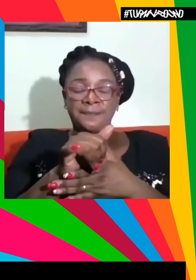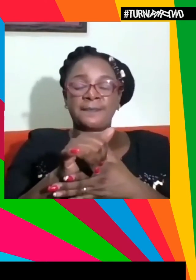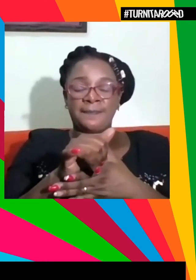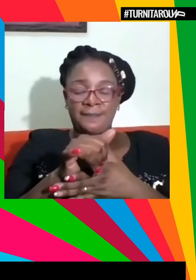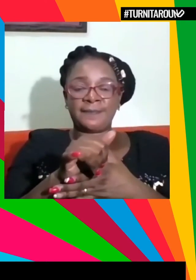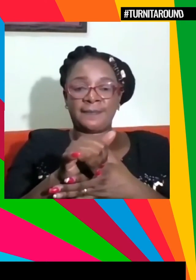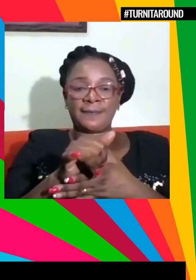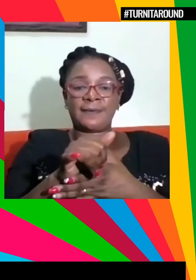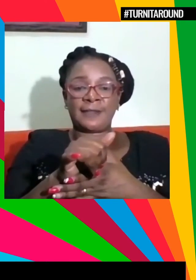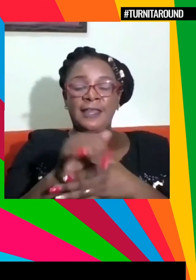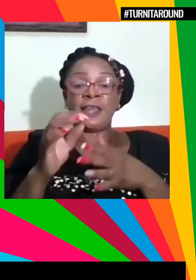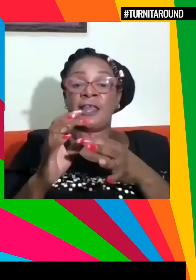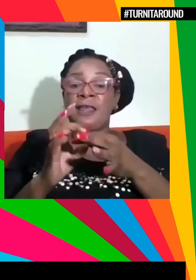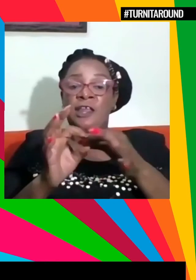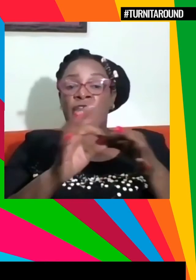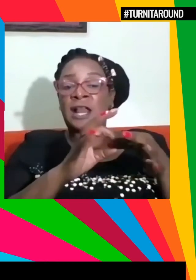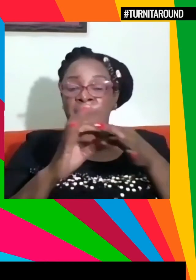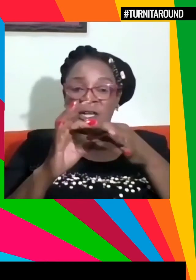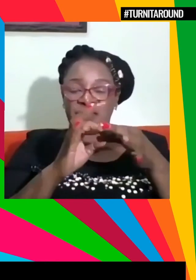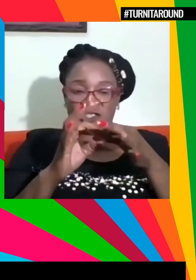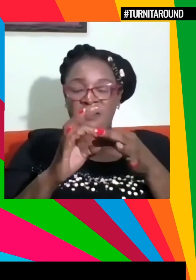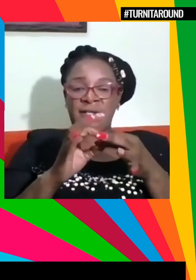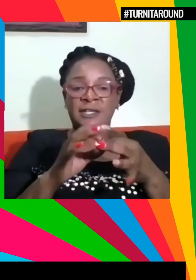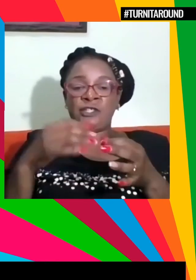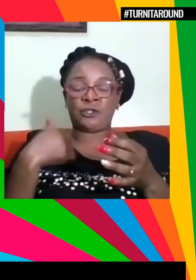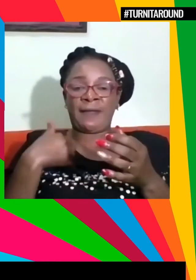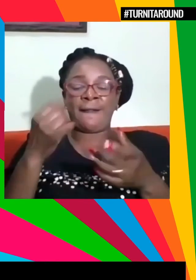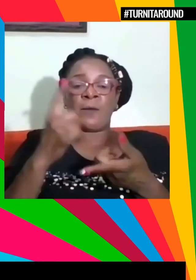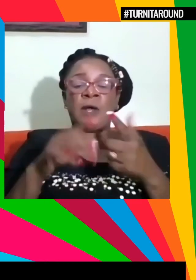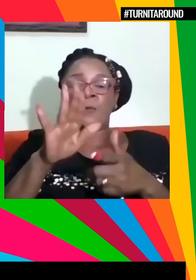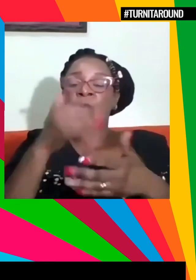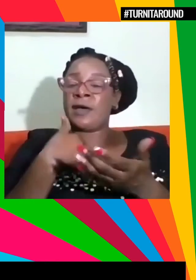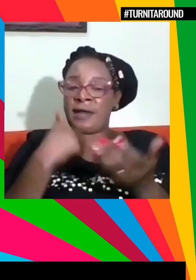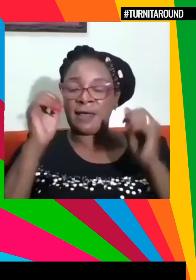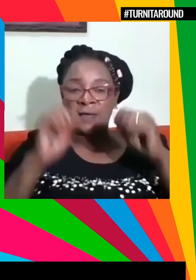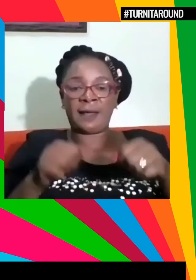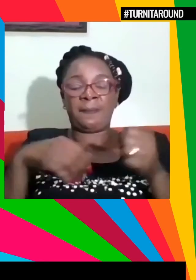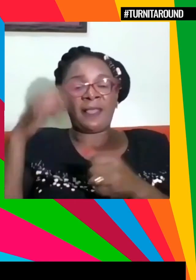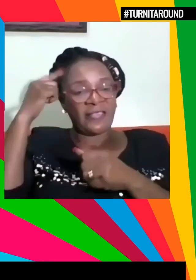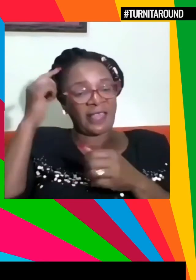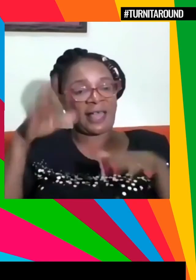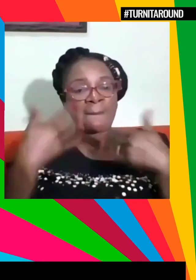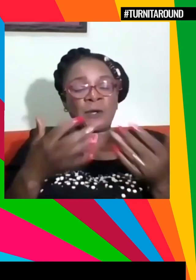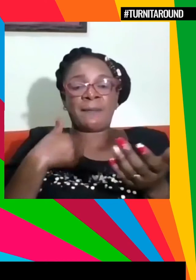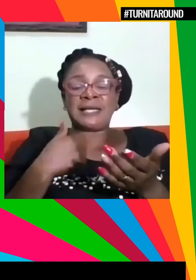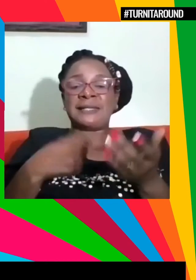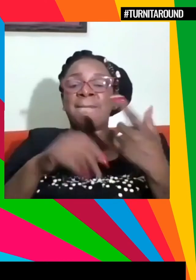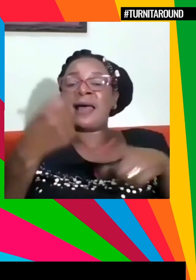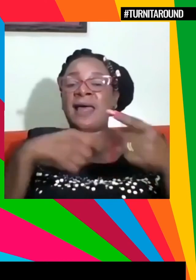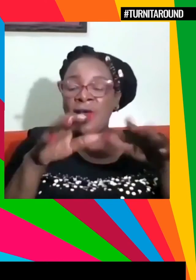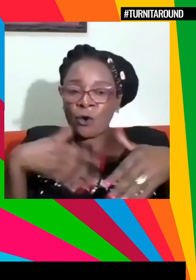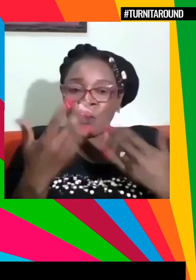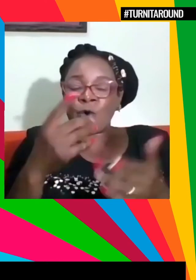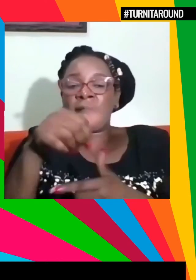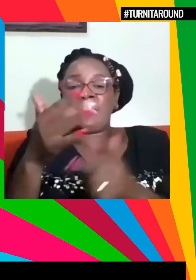noting is the collaboration really does send a signal to the, you know, folks who are potentially thinking about being suppliers, or if someone is, you know, working